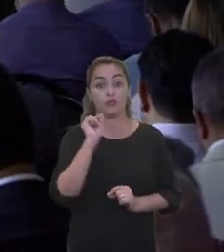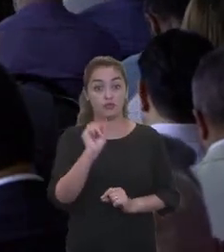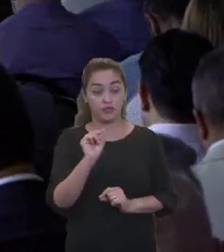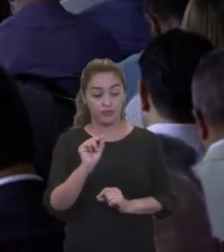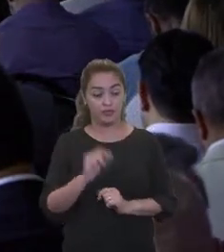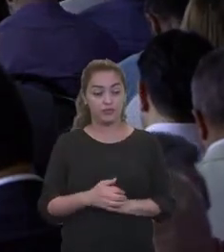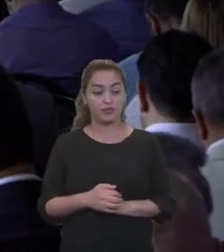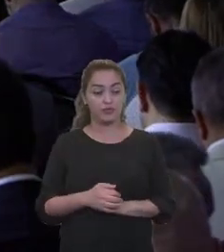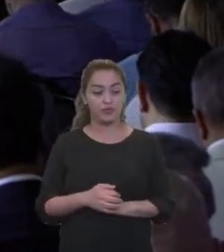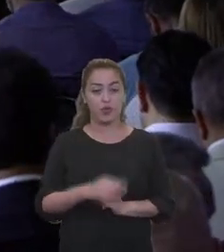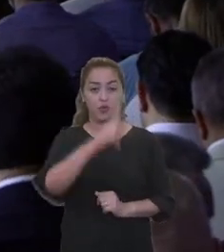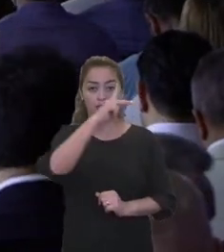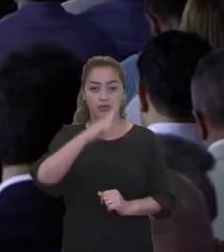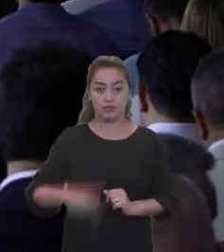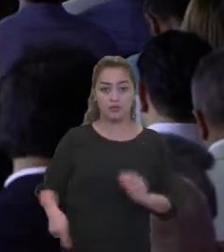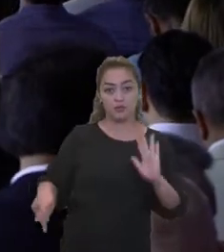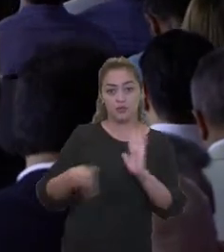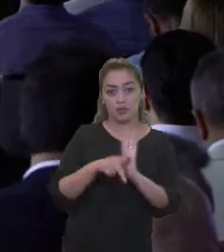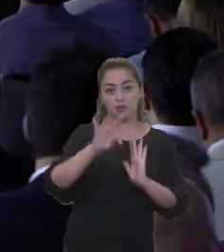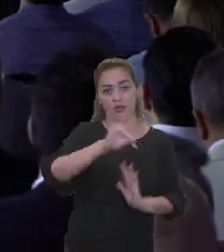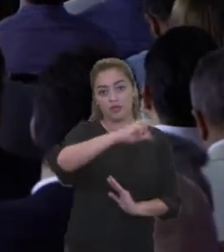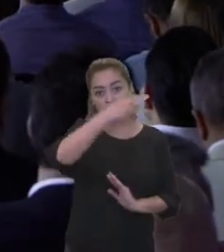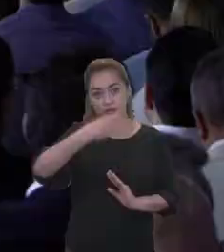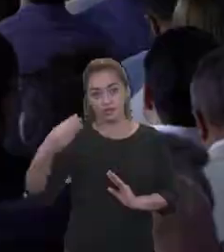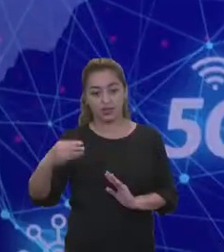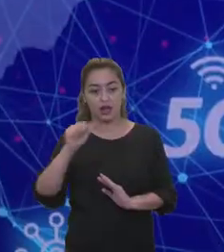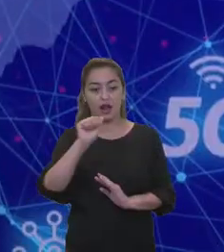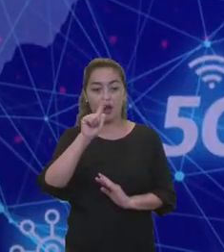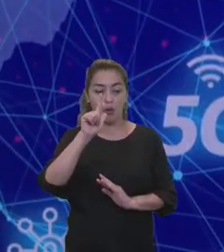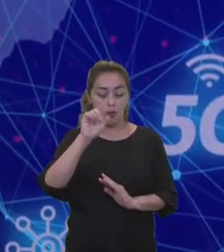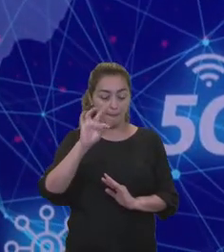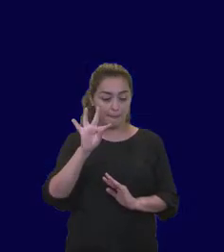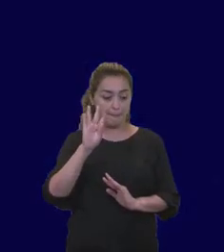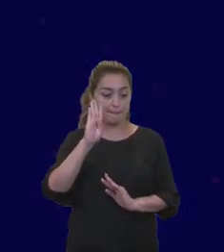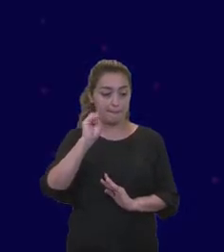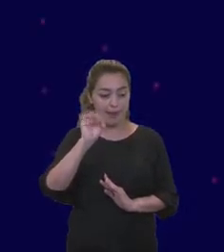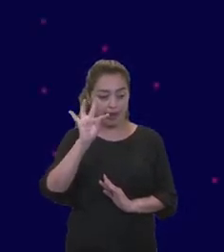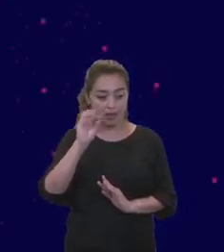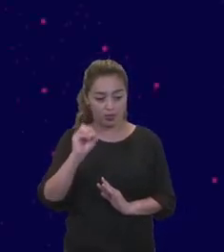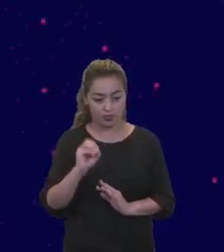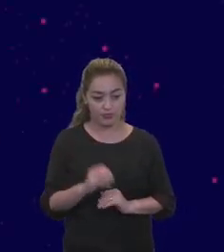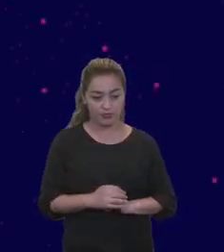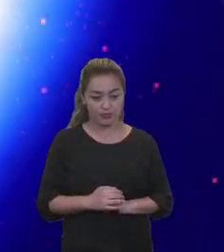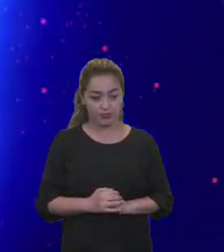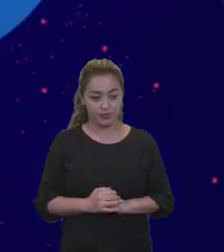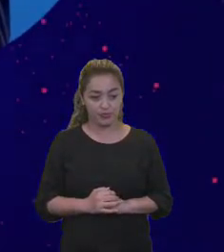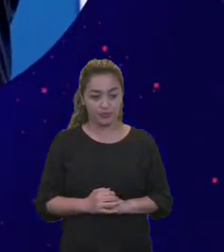today, I'm going to invite on stage the president of Team Brazil, Alberto Griselli.